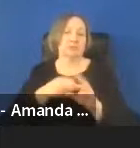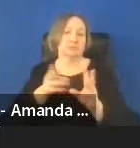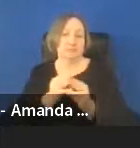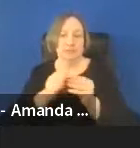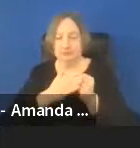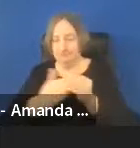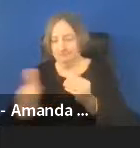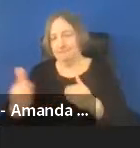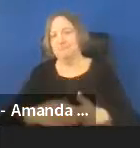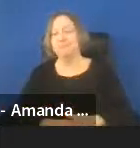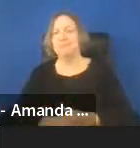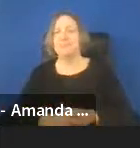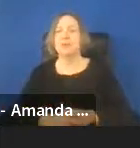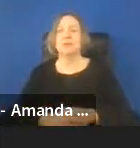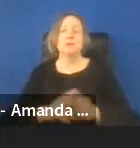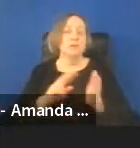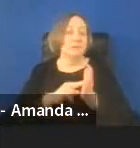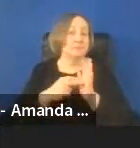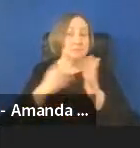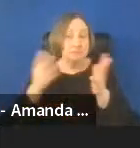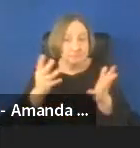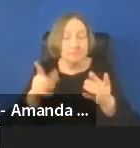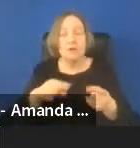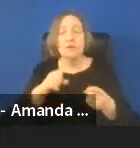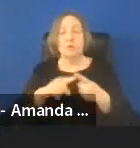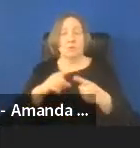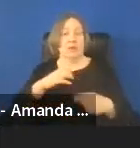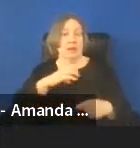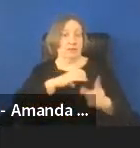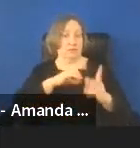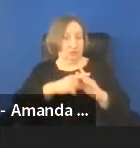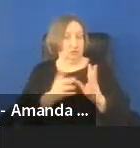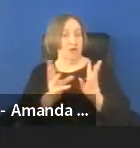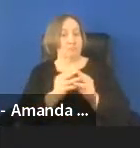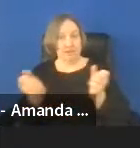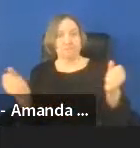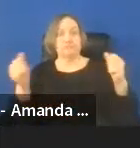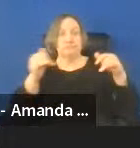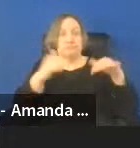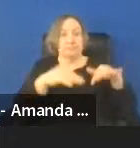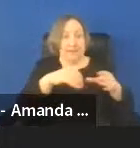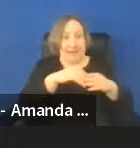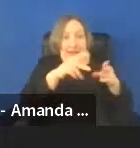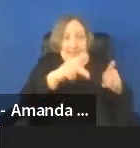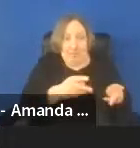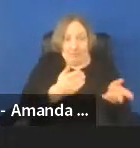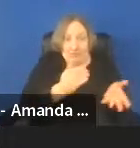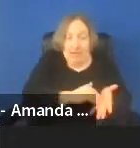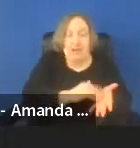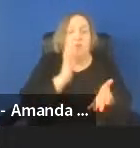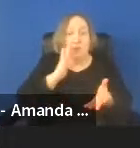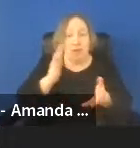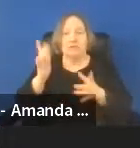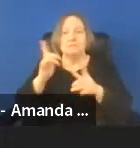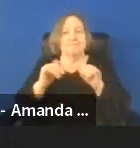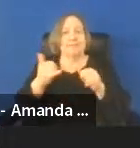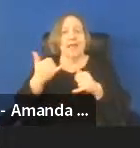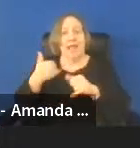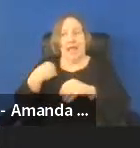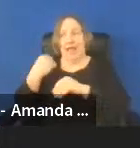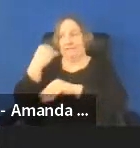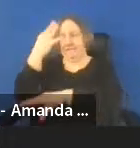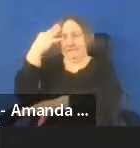meetings. This means that when council starts meeting in person again, there will also be a virtual